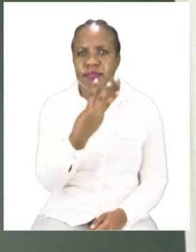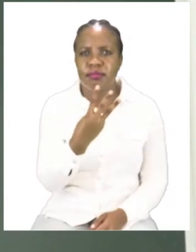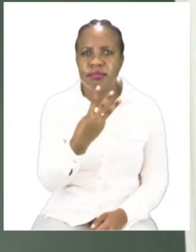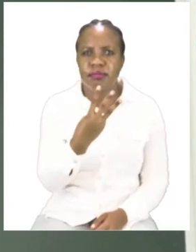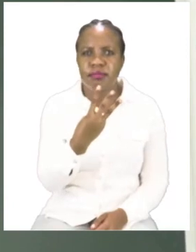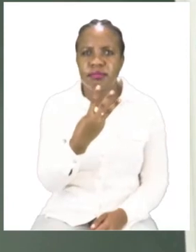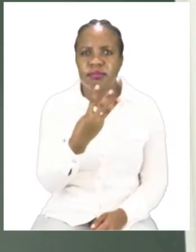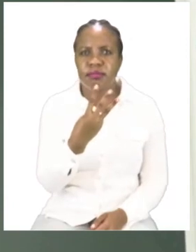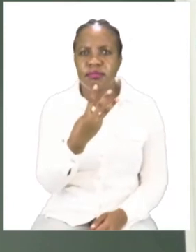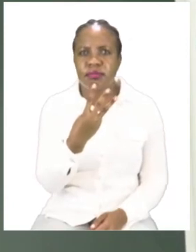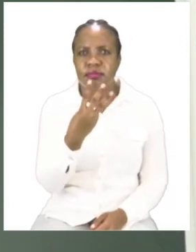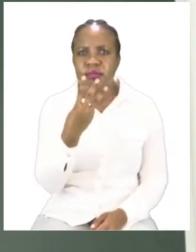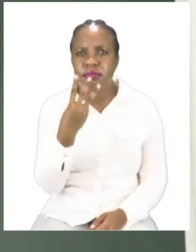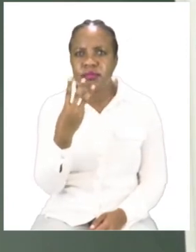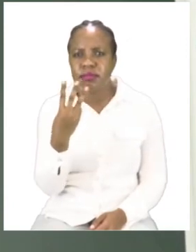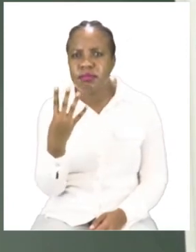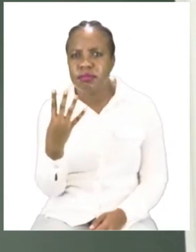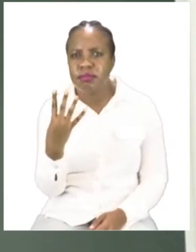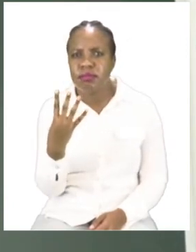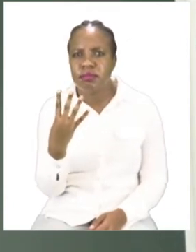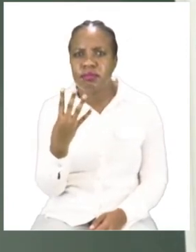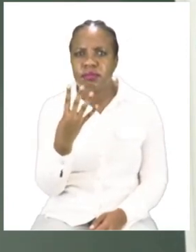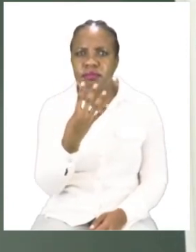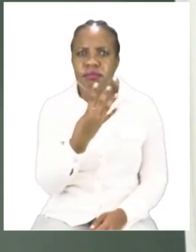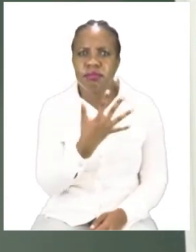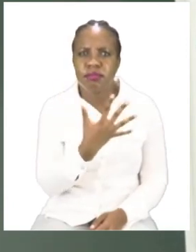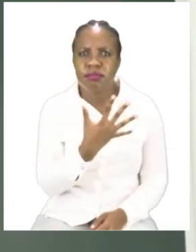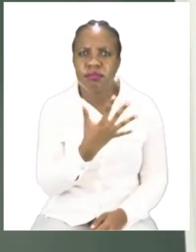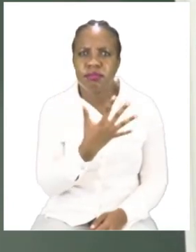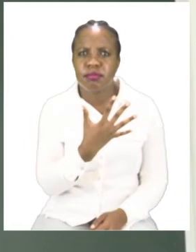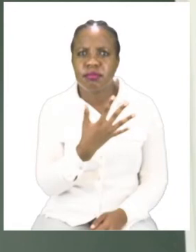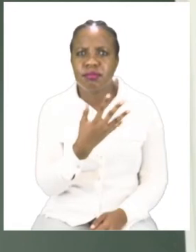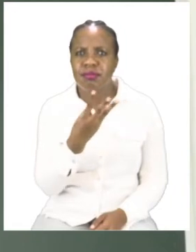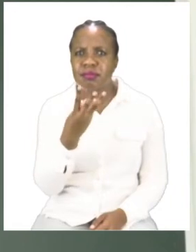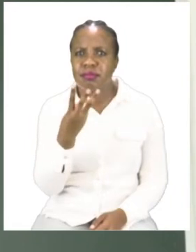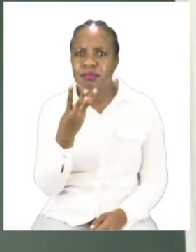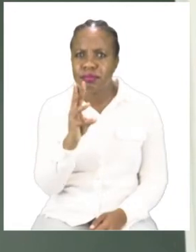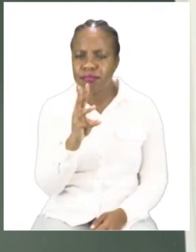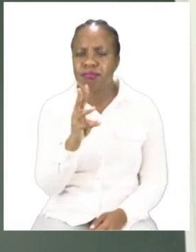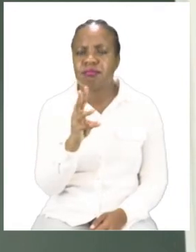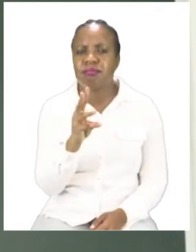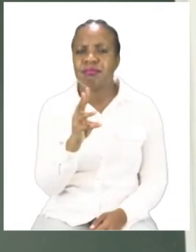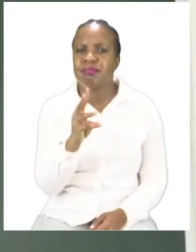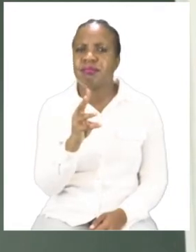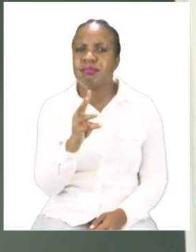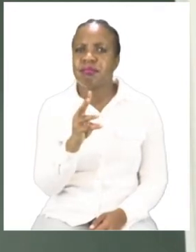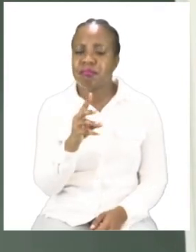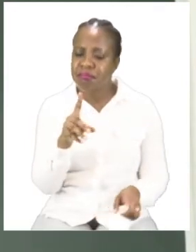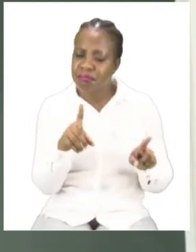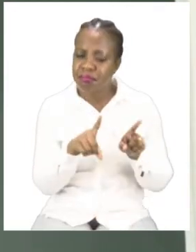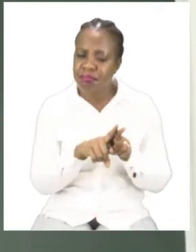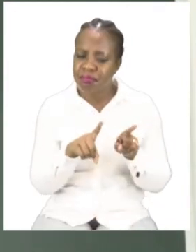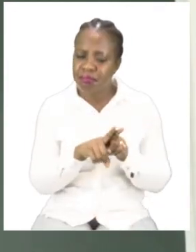3, 4, 5, 6. We also